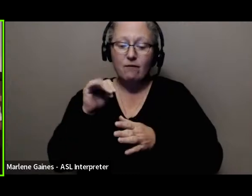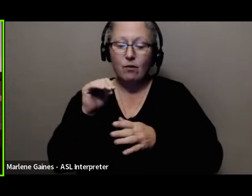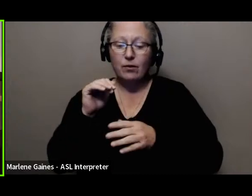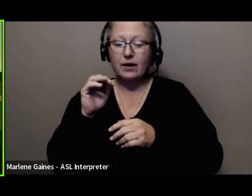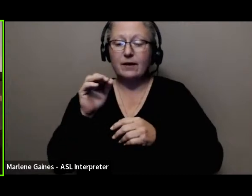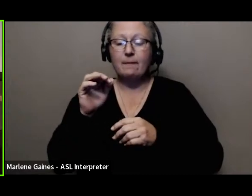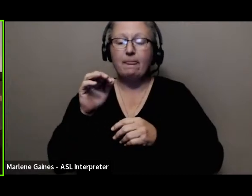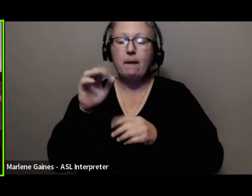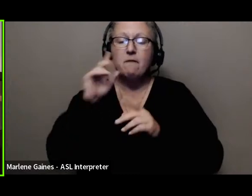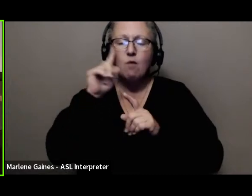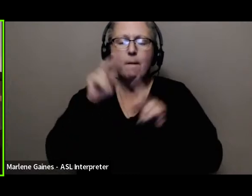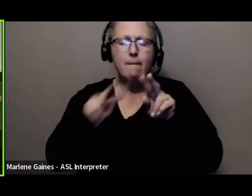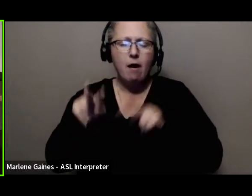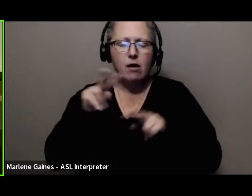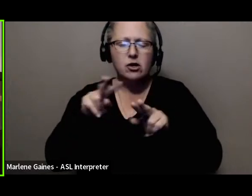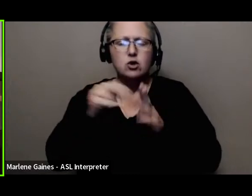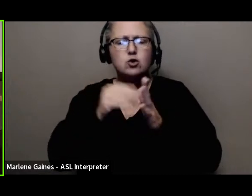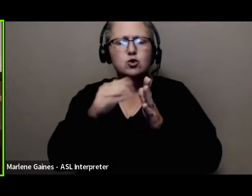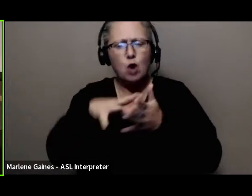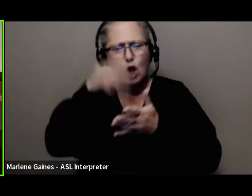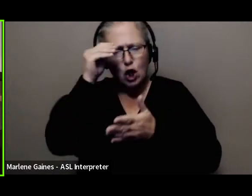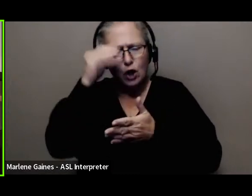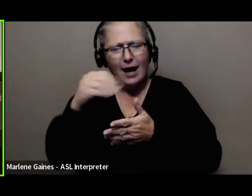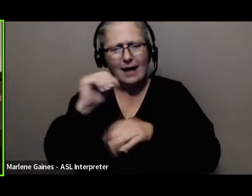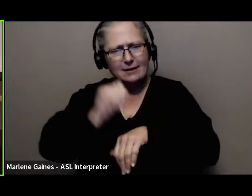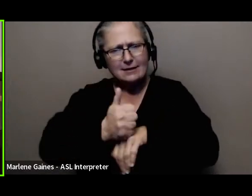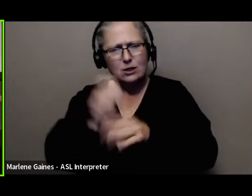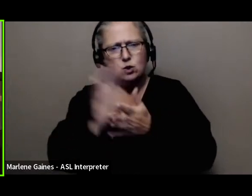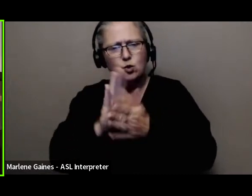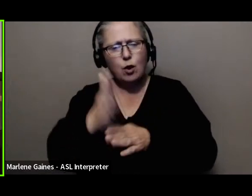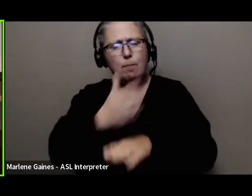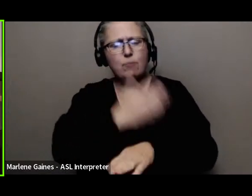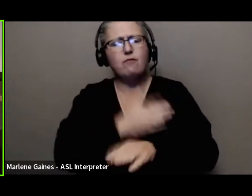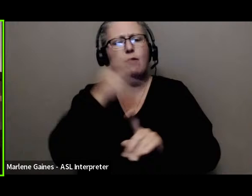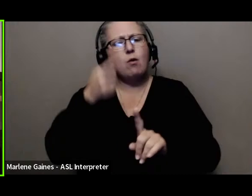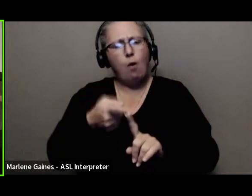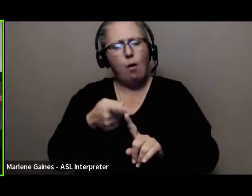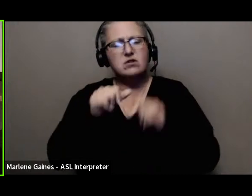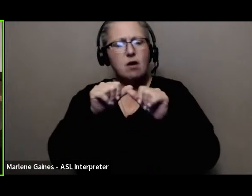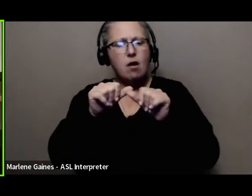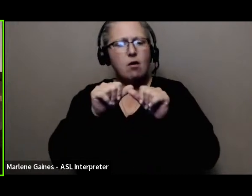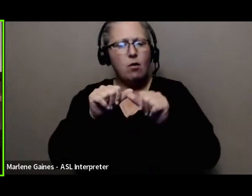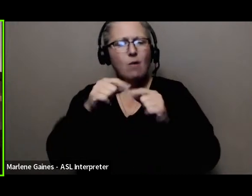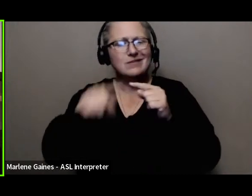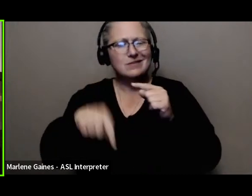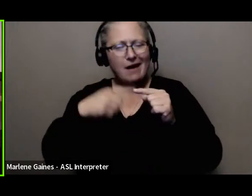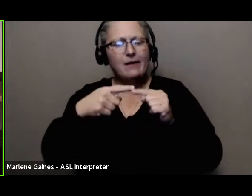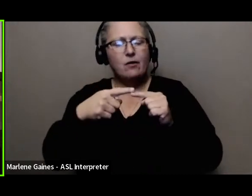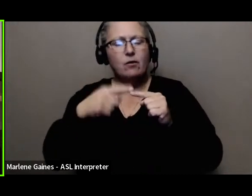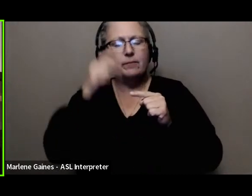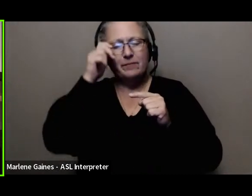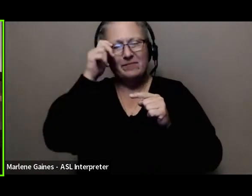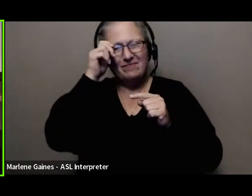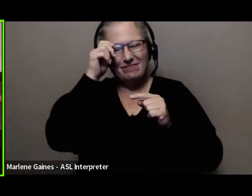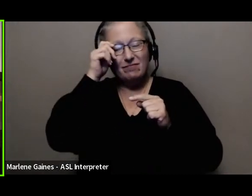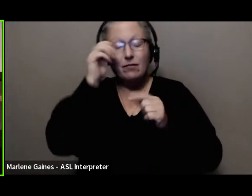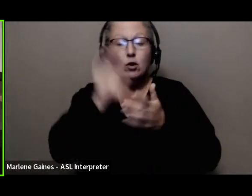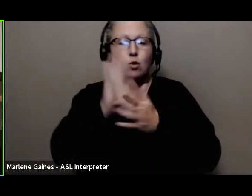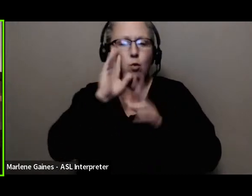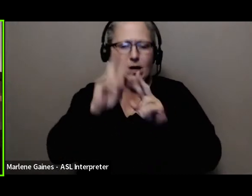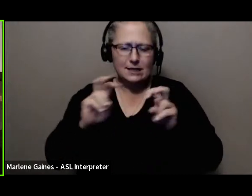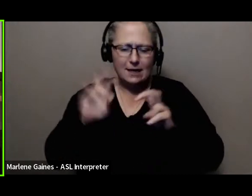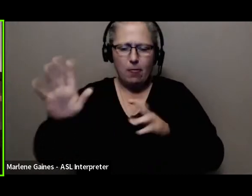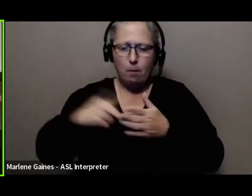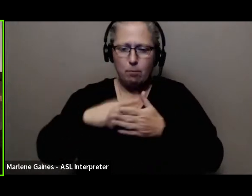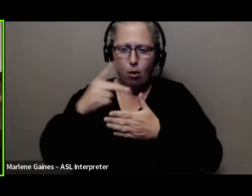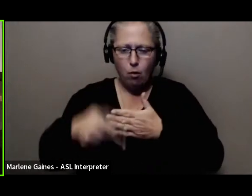monitor student learning and set school improvement goals. It's an ongoing cycle where schools assess their program